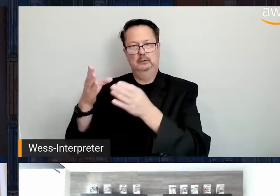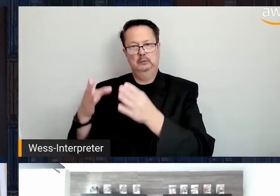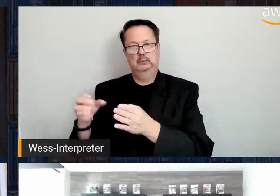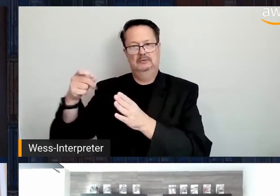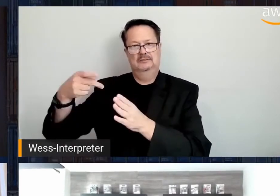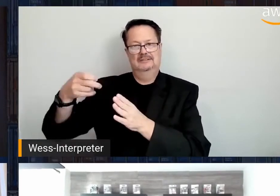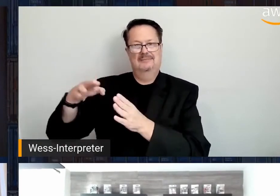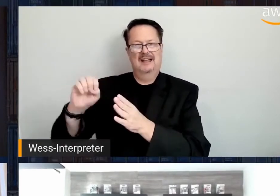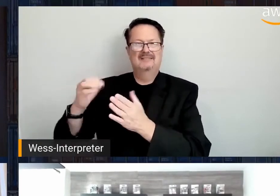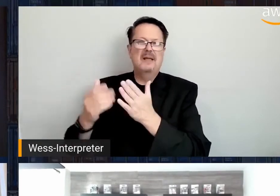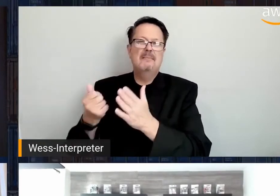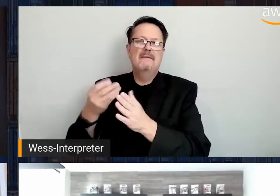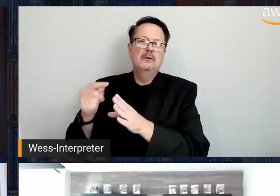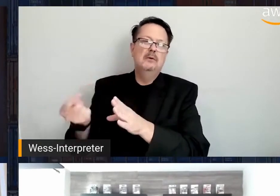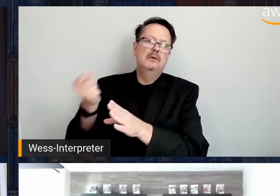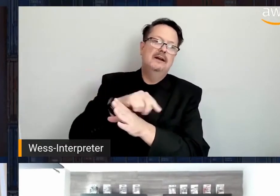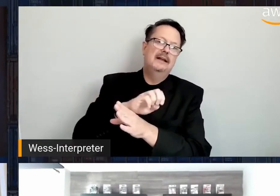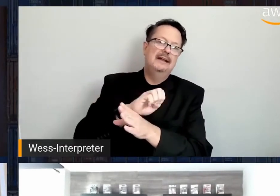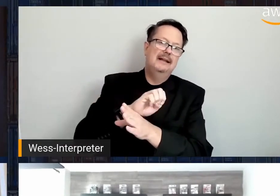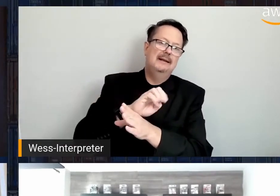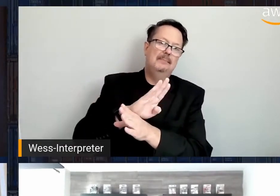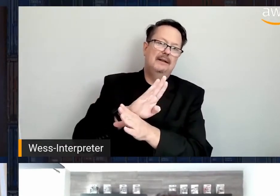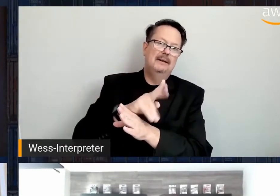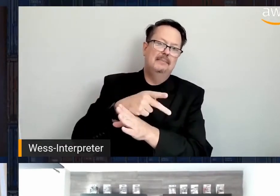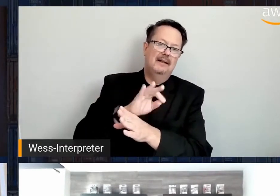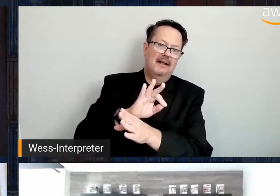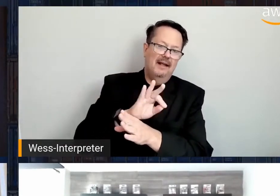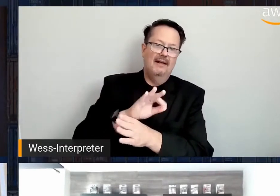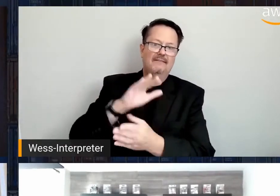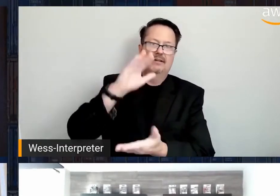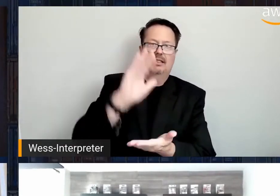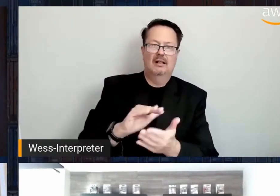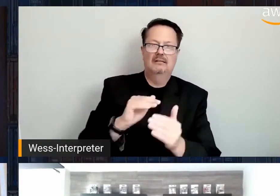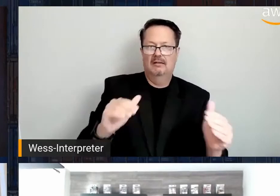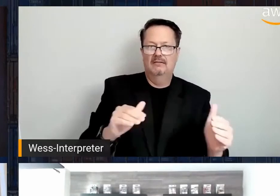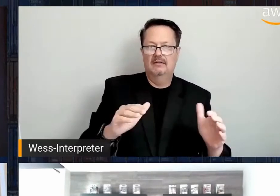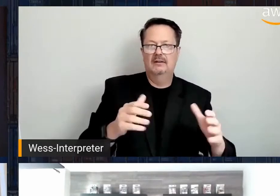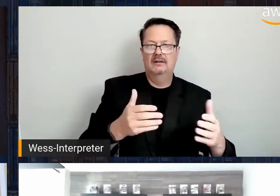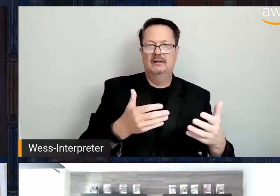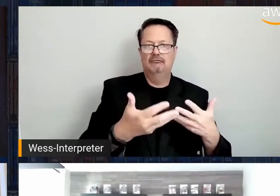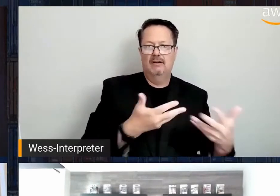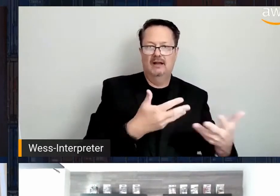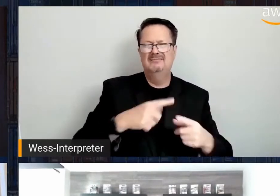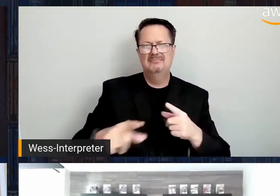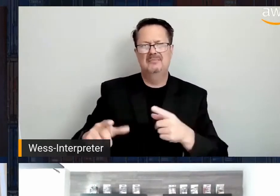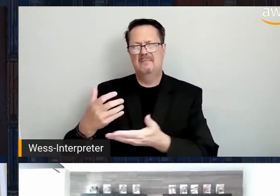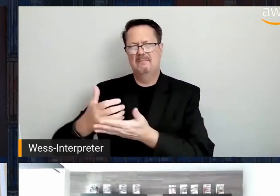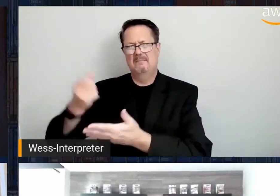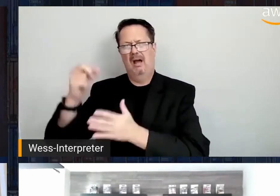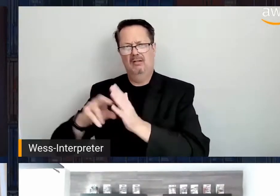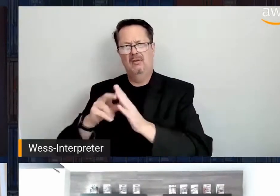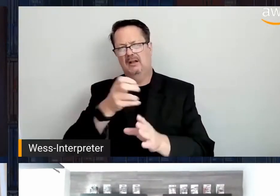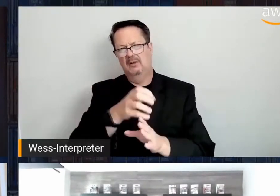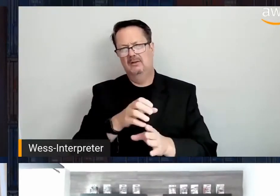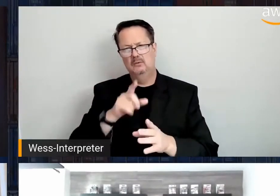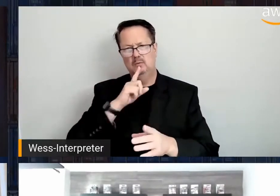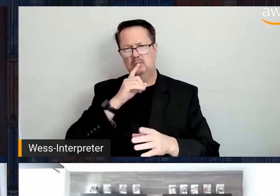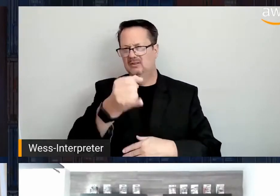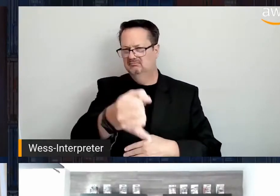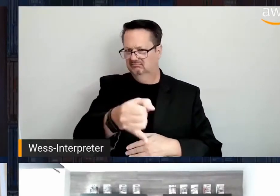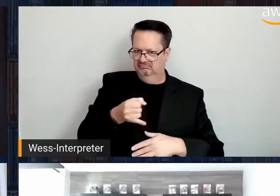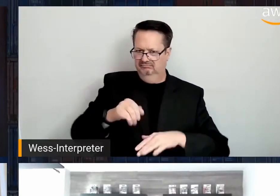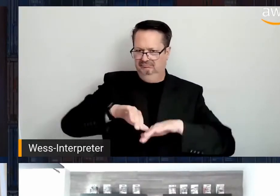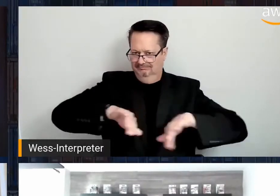few that are like eBPF or something like that have lower level interactions, but then in Bottlerocket, you really are taking that hard line between